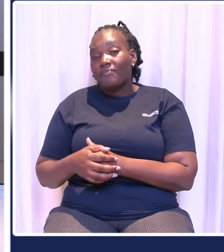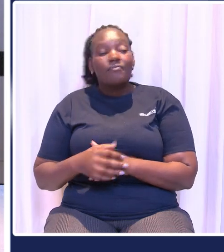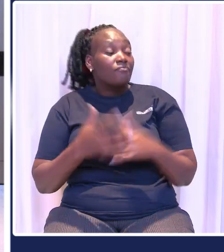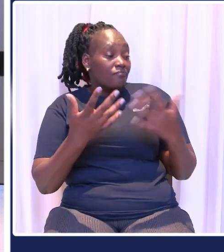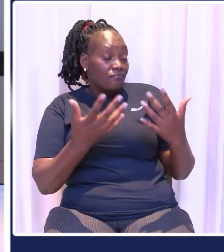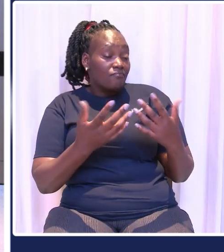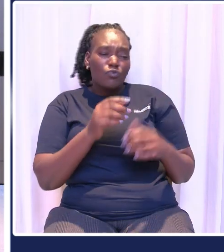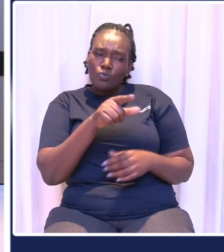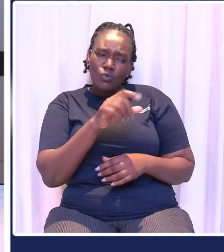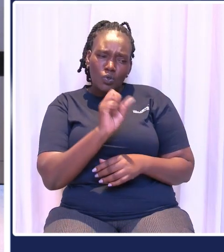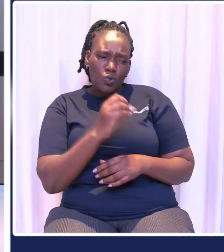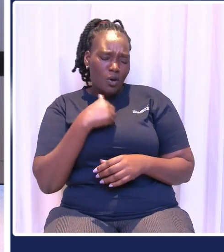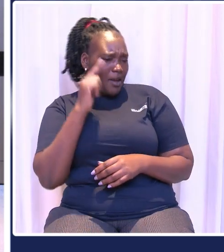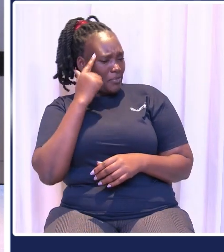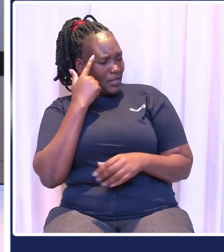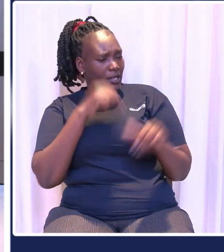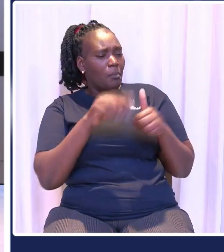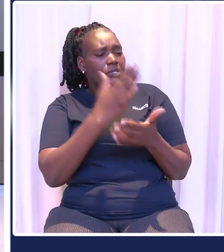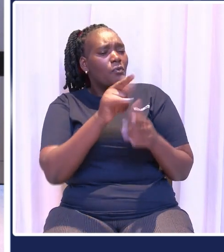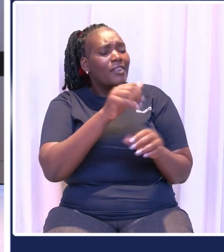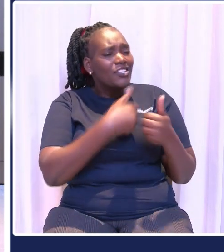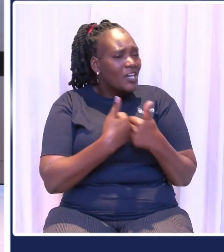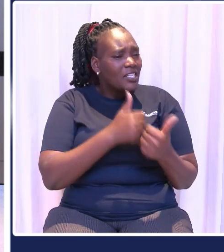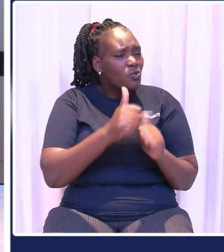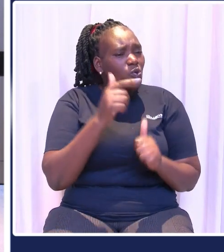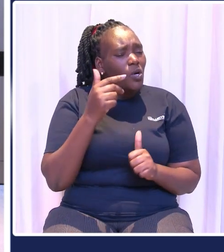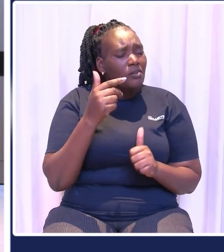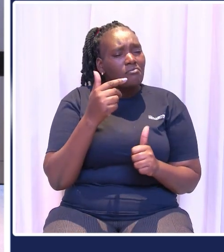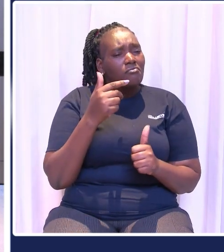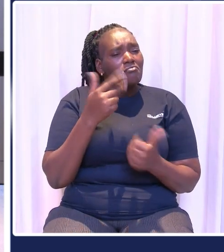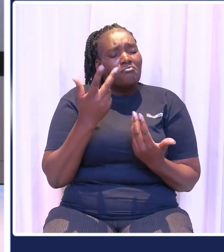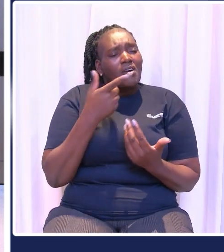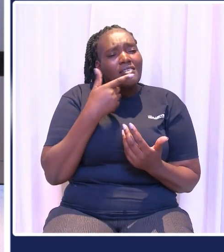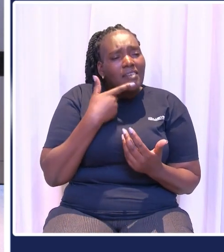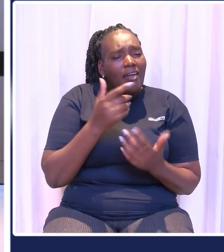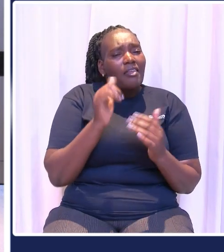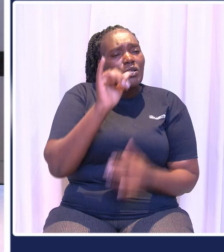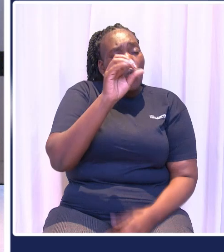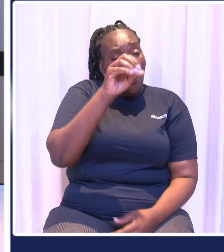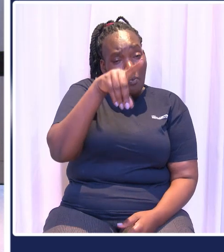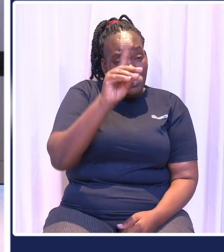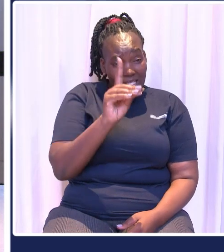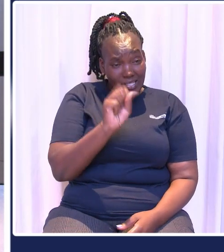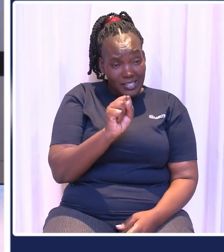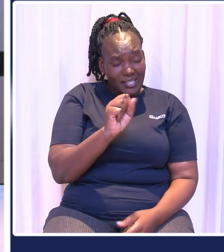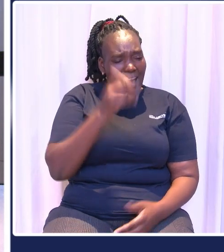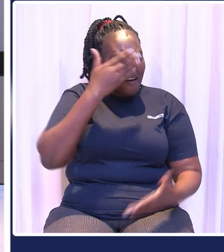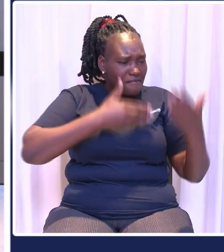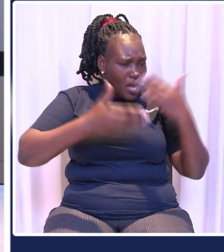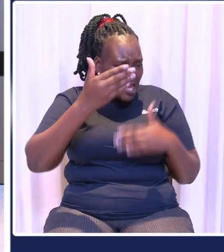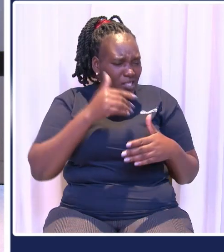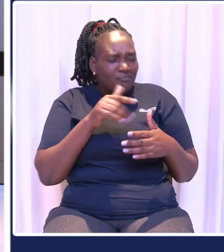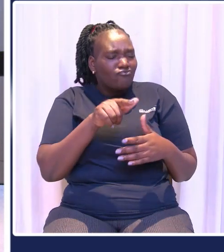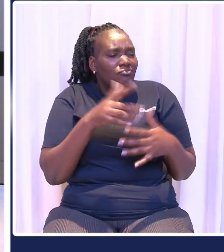Excellent. So in thinking about some of the challenges that you're seeing that OPDs are facing, what do those